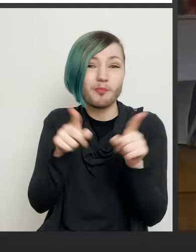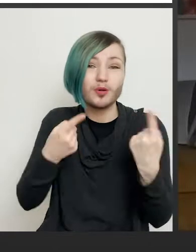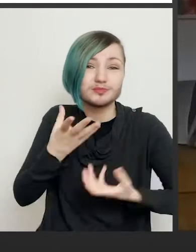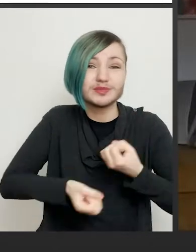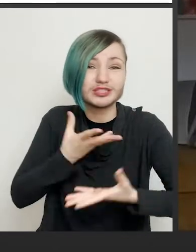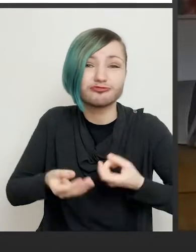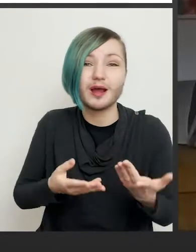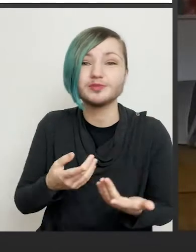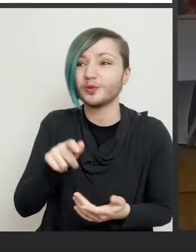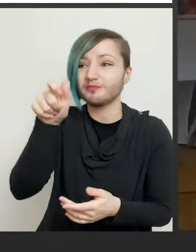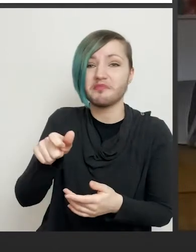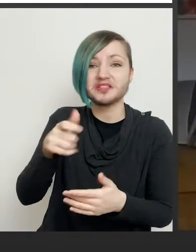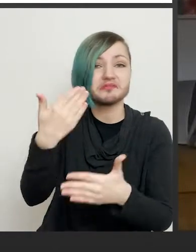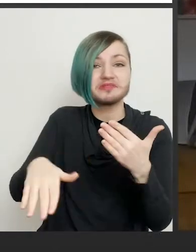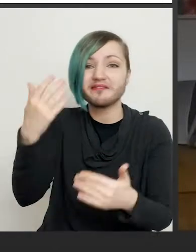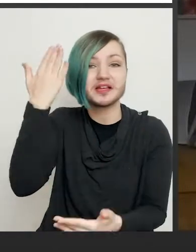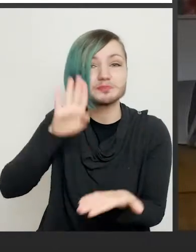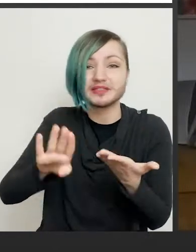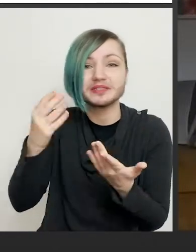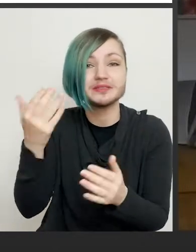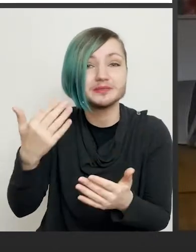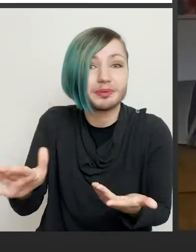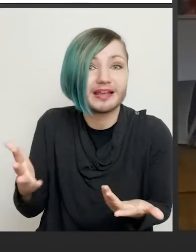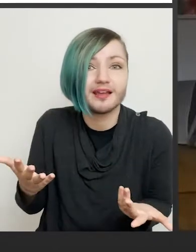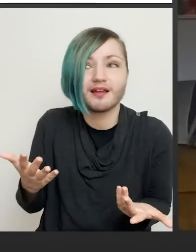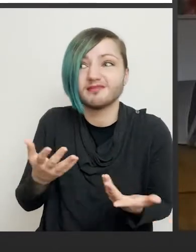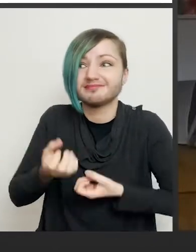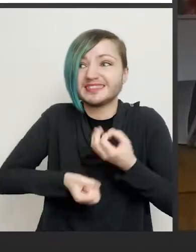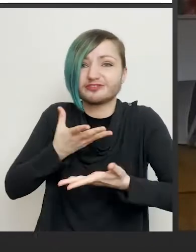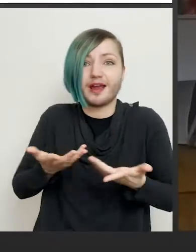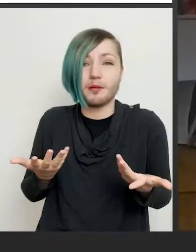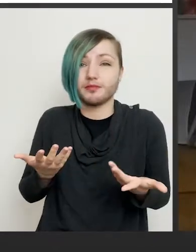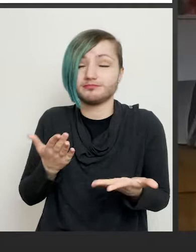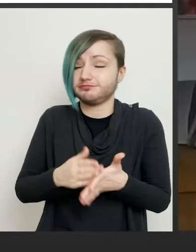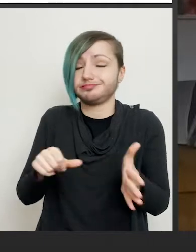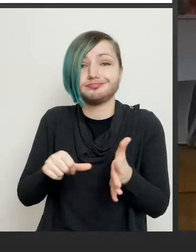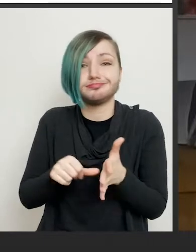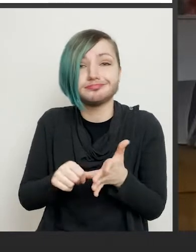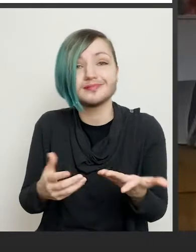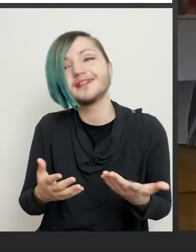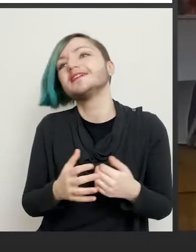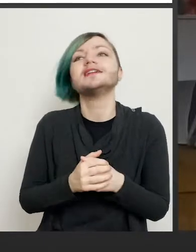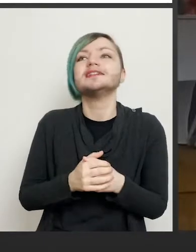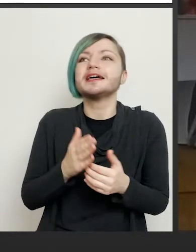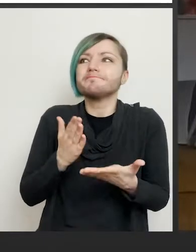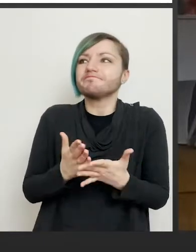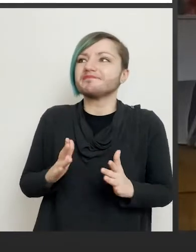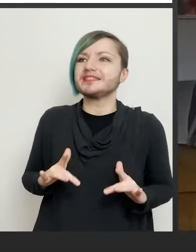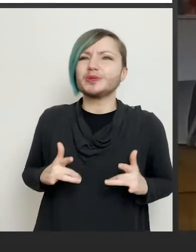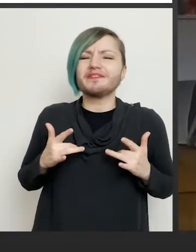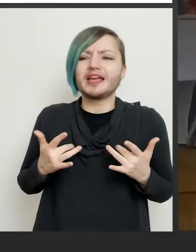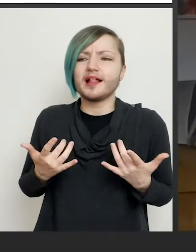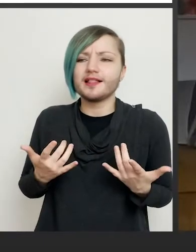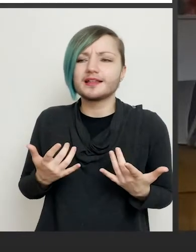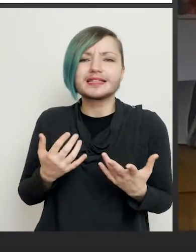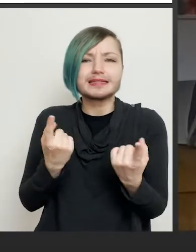haven't experienced it, there's no way to describe it for me. So when I say to people, it's just a feeling of